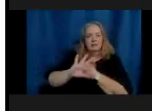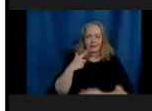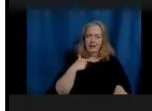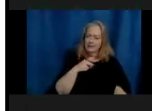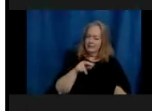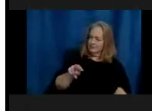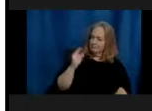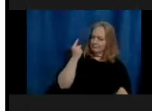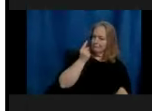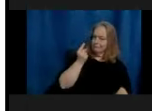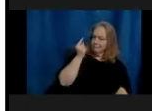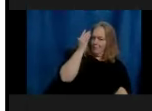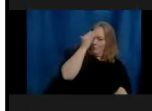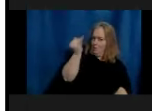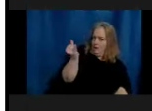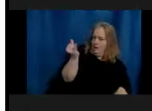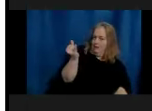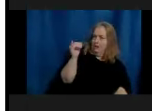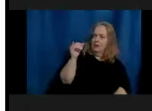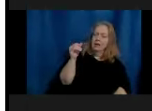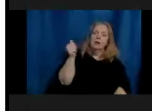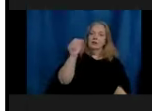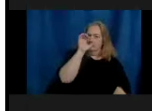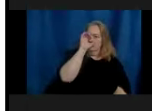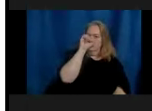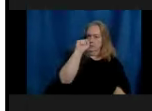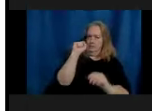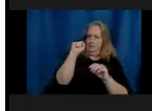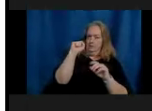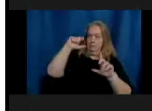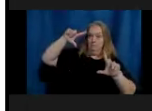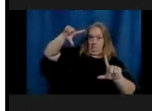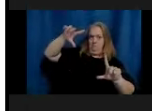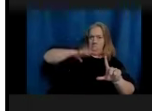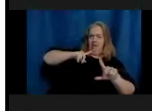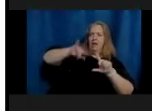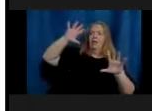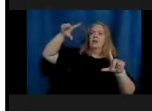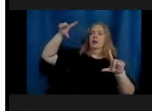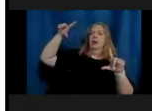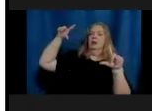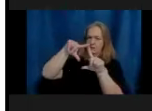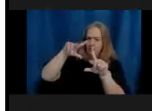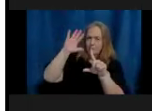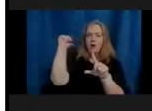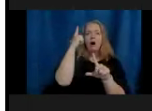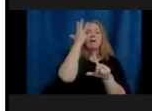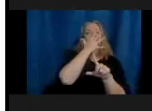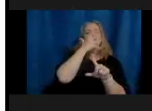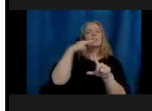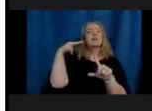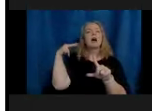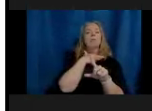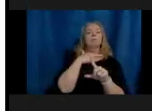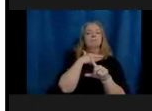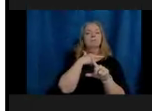that. Why does he have this, like, he's very interested in this larger scene. And then he has a scene where all of the faces are pretty much cropped out. We're focusing on like the legs of the